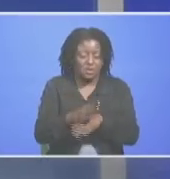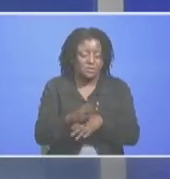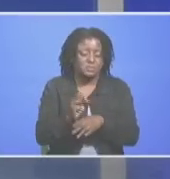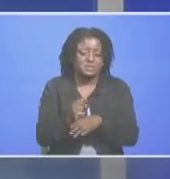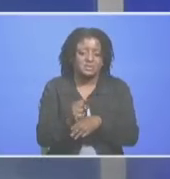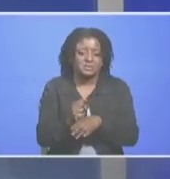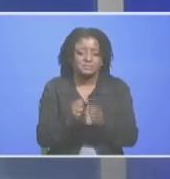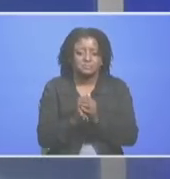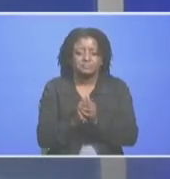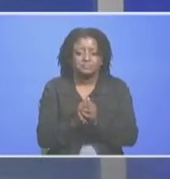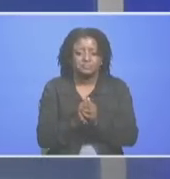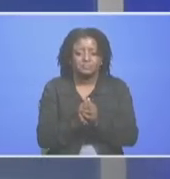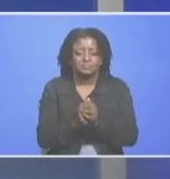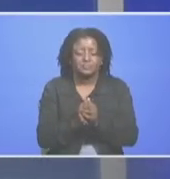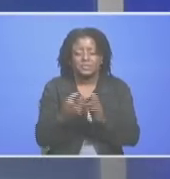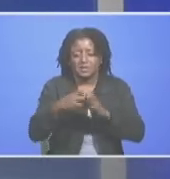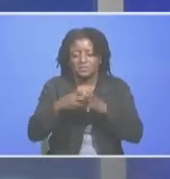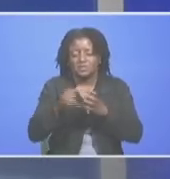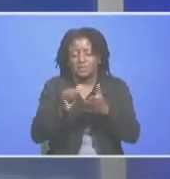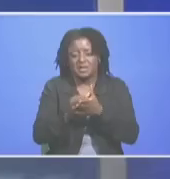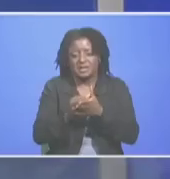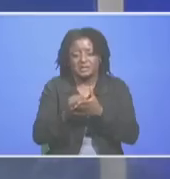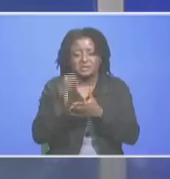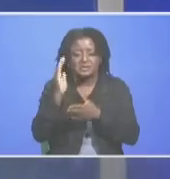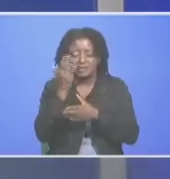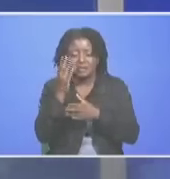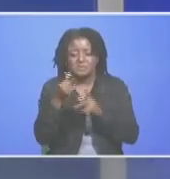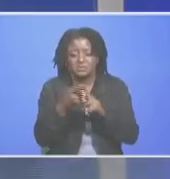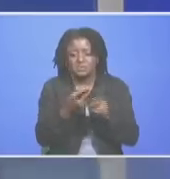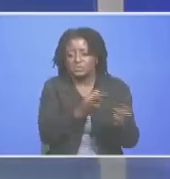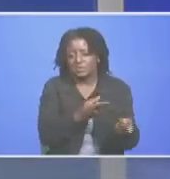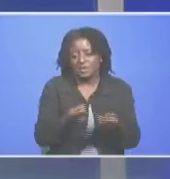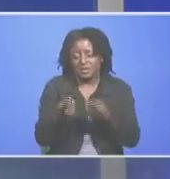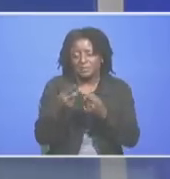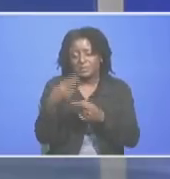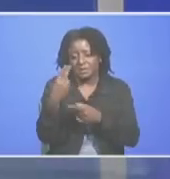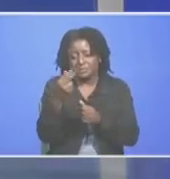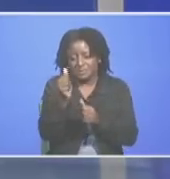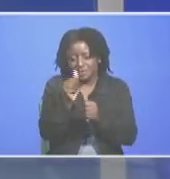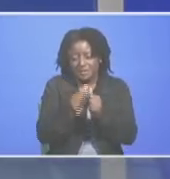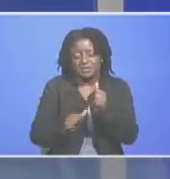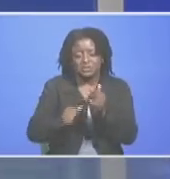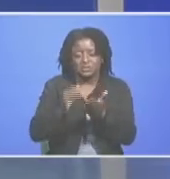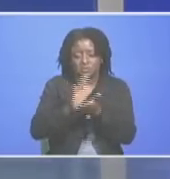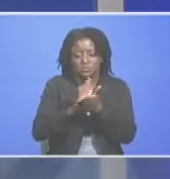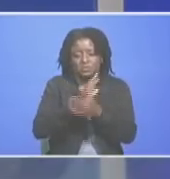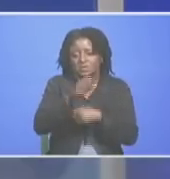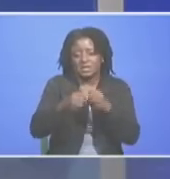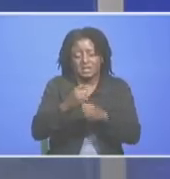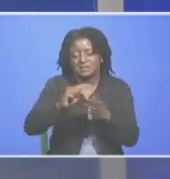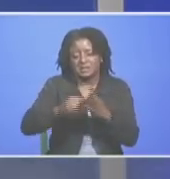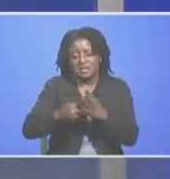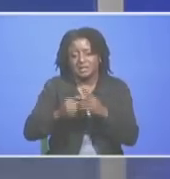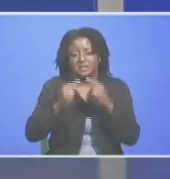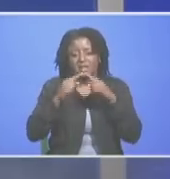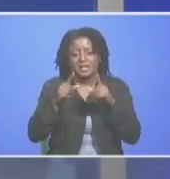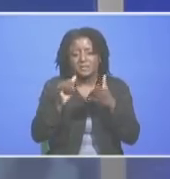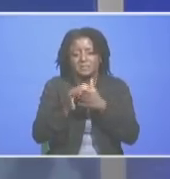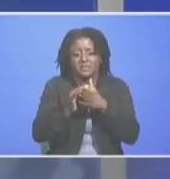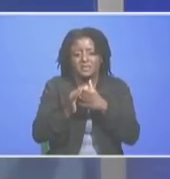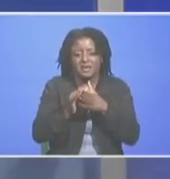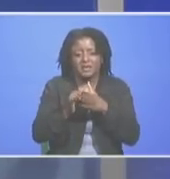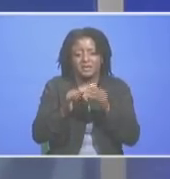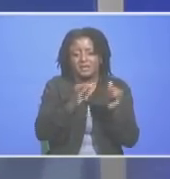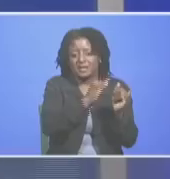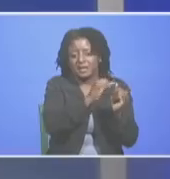Well, it's an issue that seems to rear its head nearing the start of each school year. The claim that migrant children are being denied access